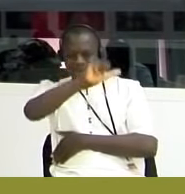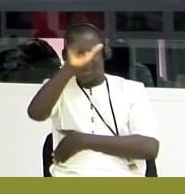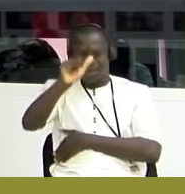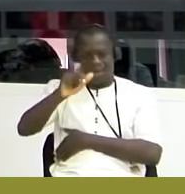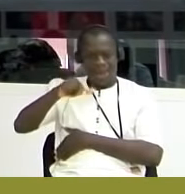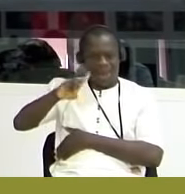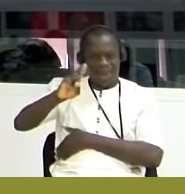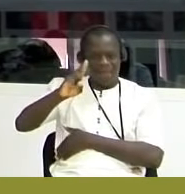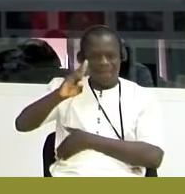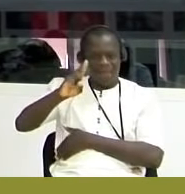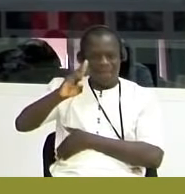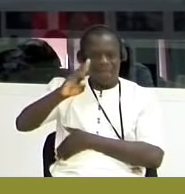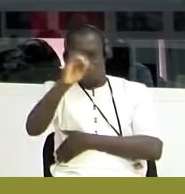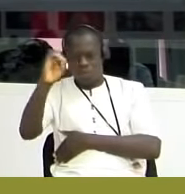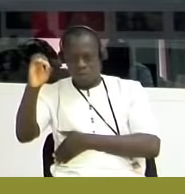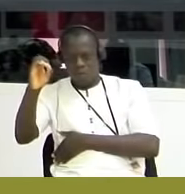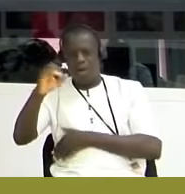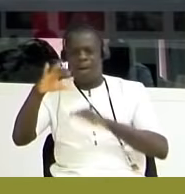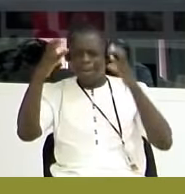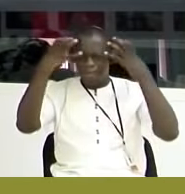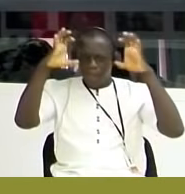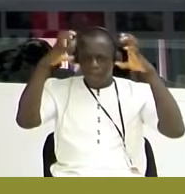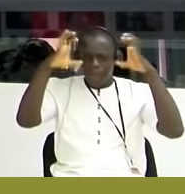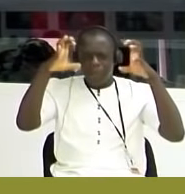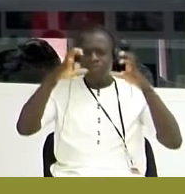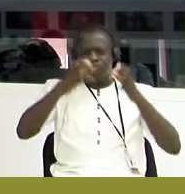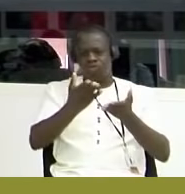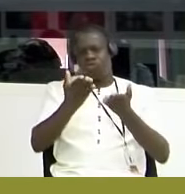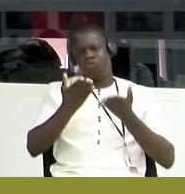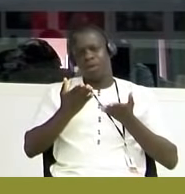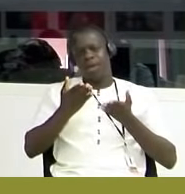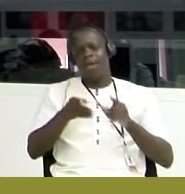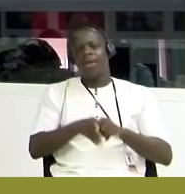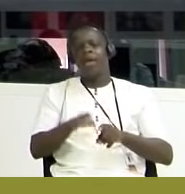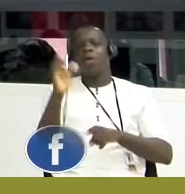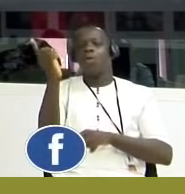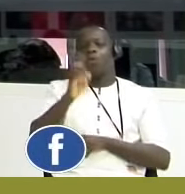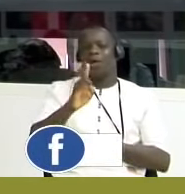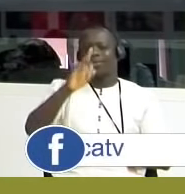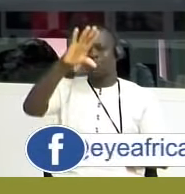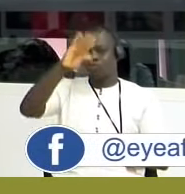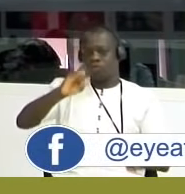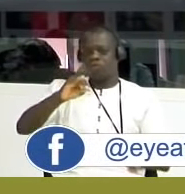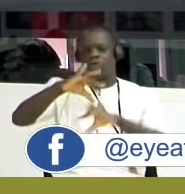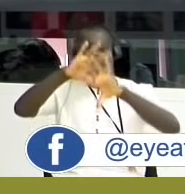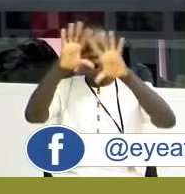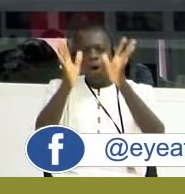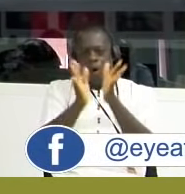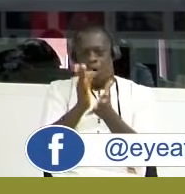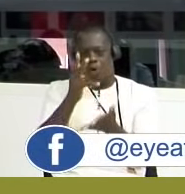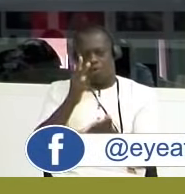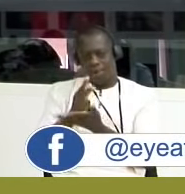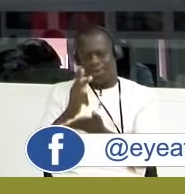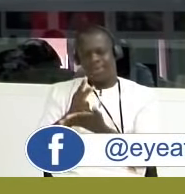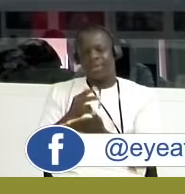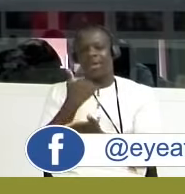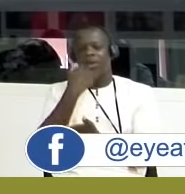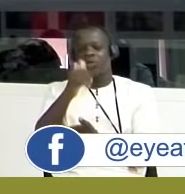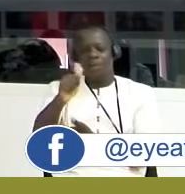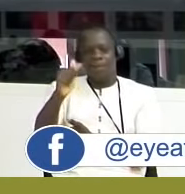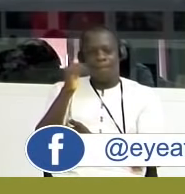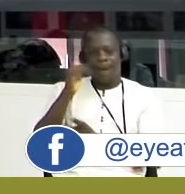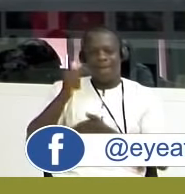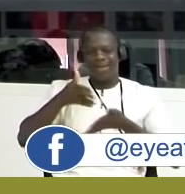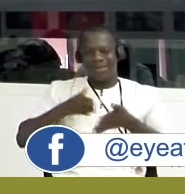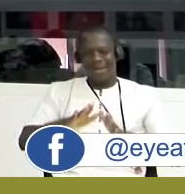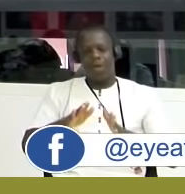incident. But prior to that, as we do with all witnesses, I will ask you some background questions. It is your first testimony